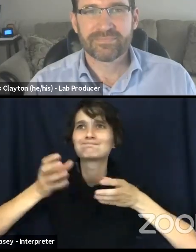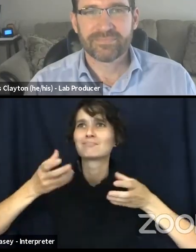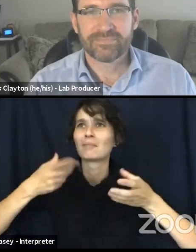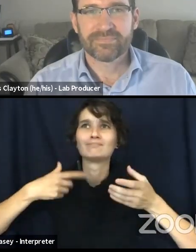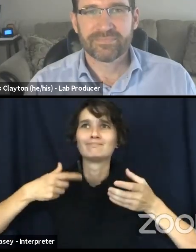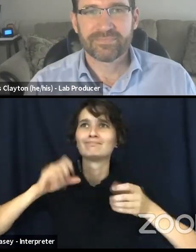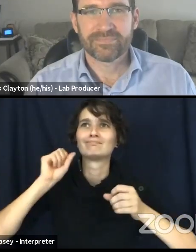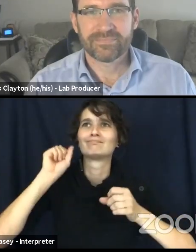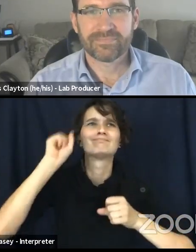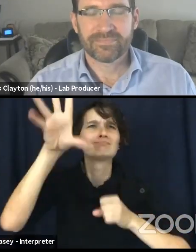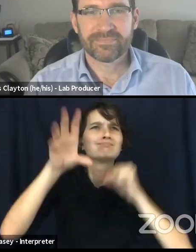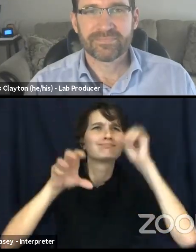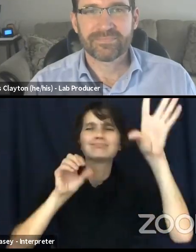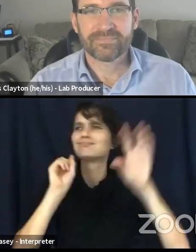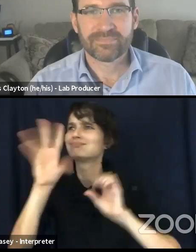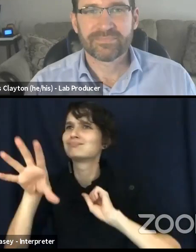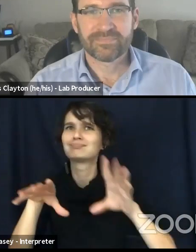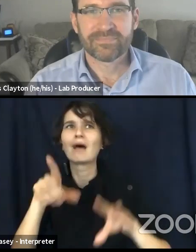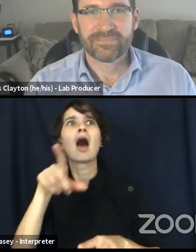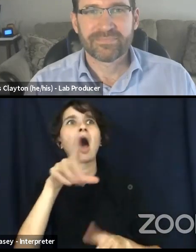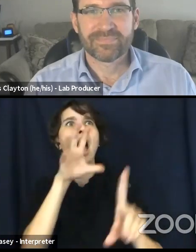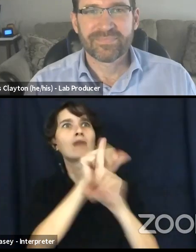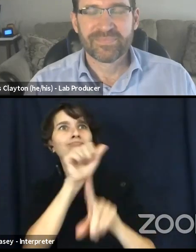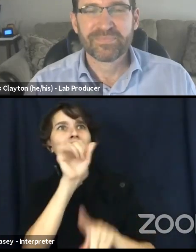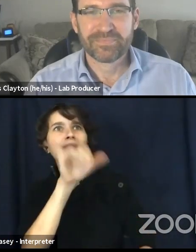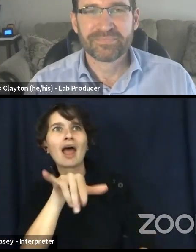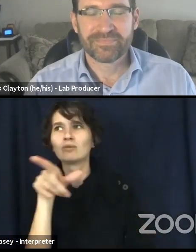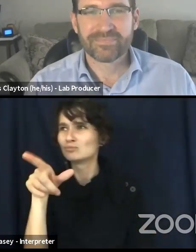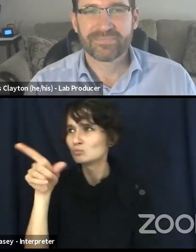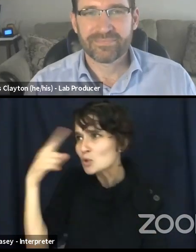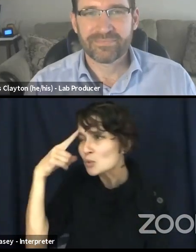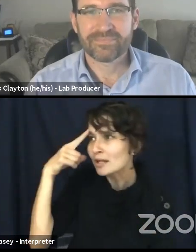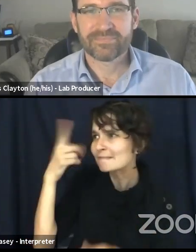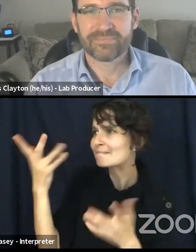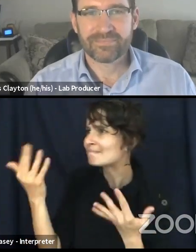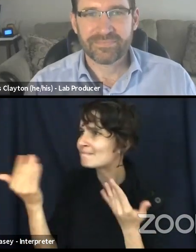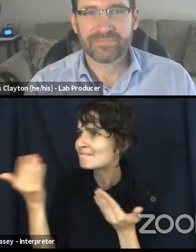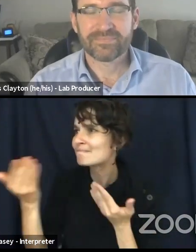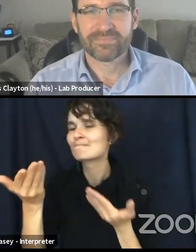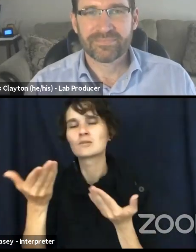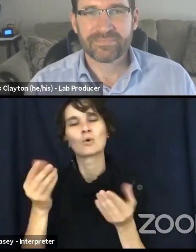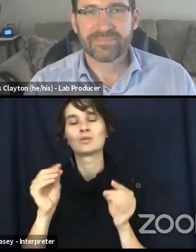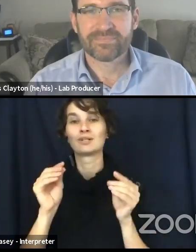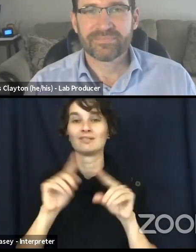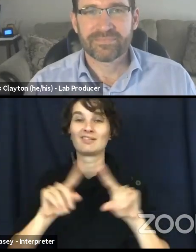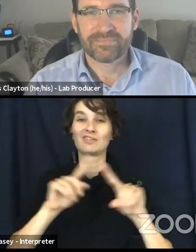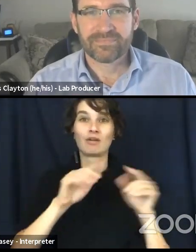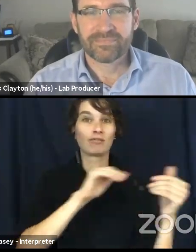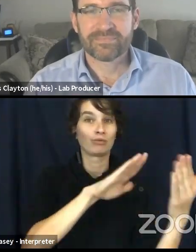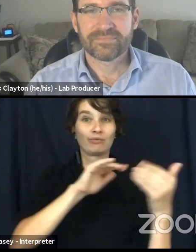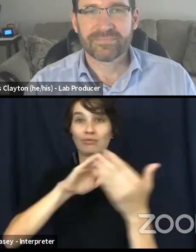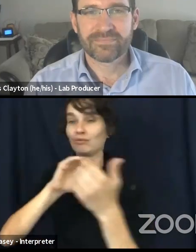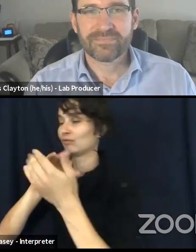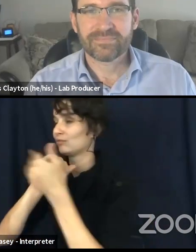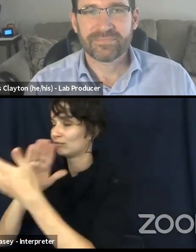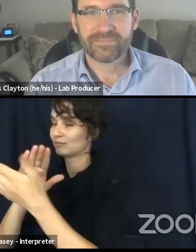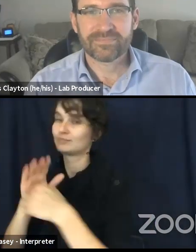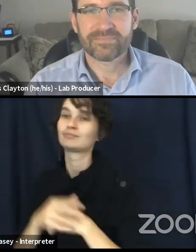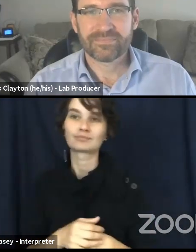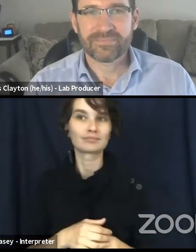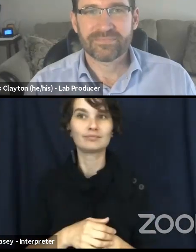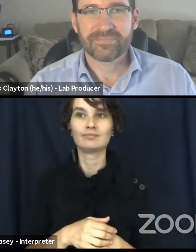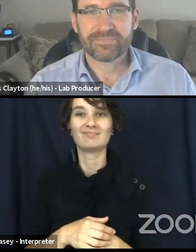and saying, ha, I got that. What about you? And people are going in so many different directions, which we weren't